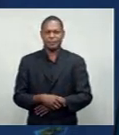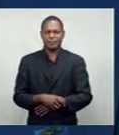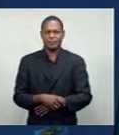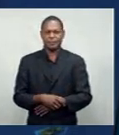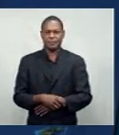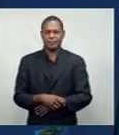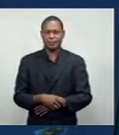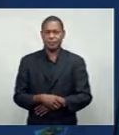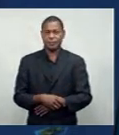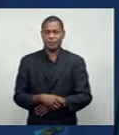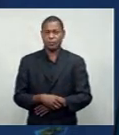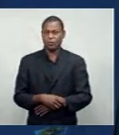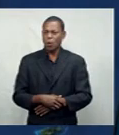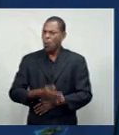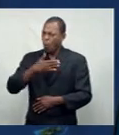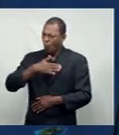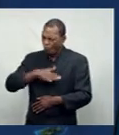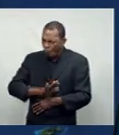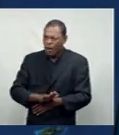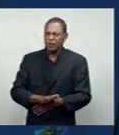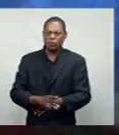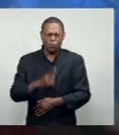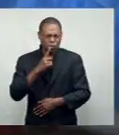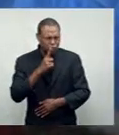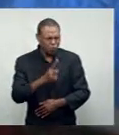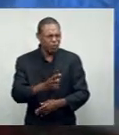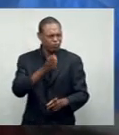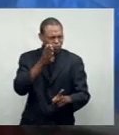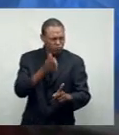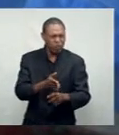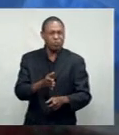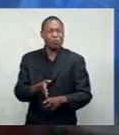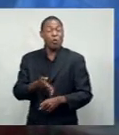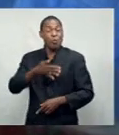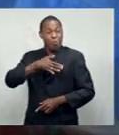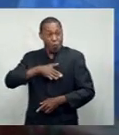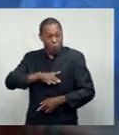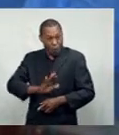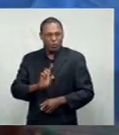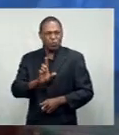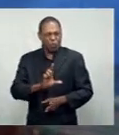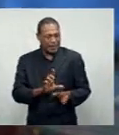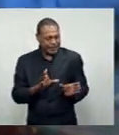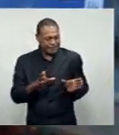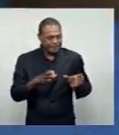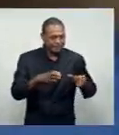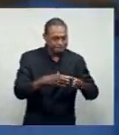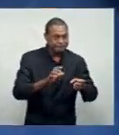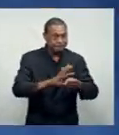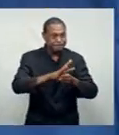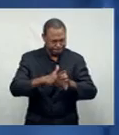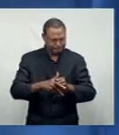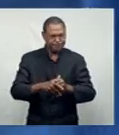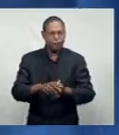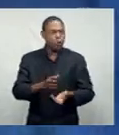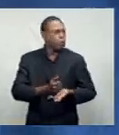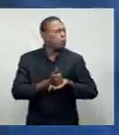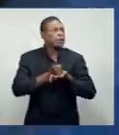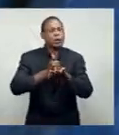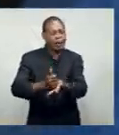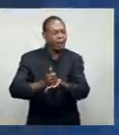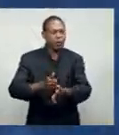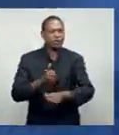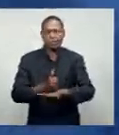I want to set the record straight that we can contain the spread of the virus if we support the current vaccination initiative. We all need to